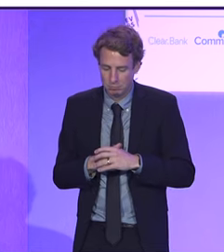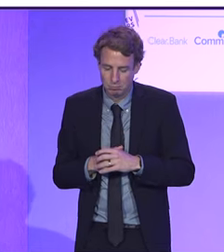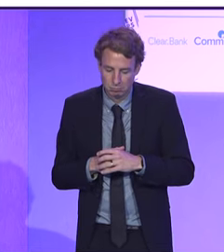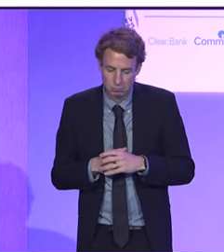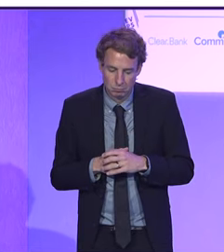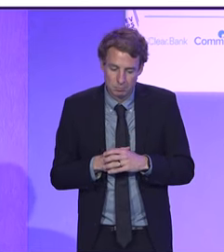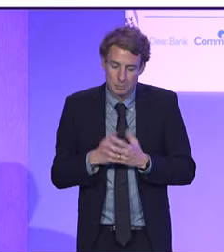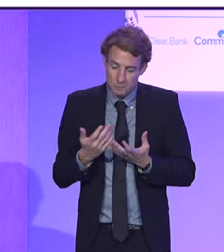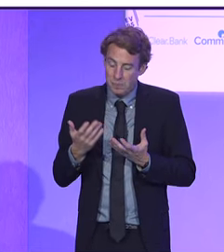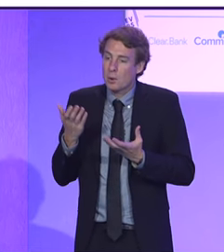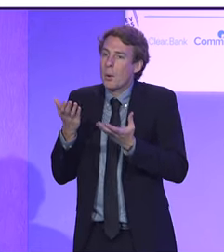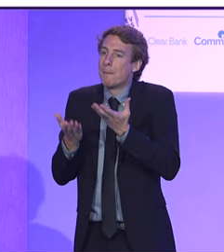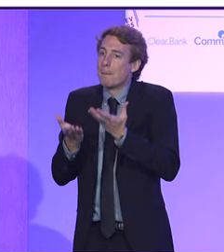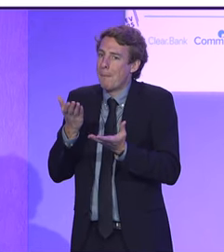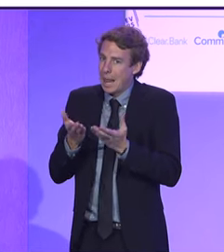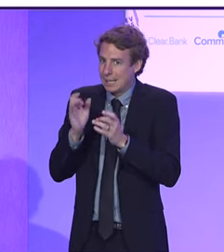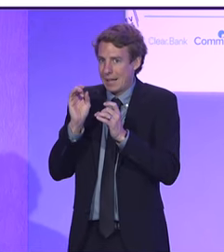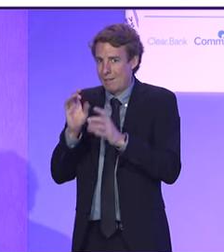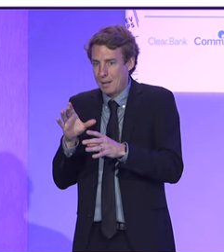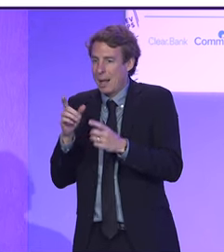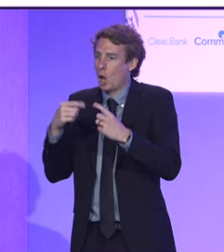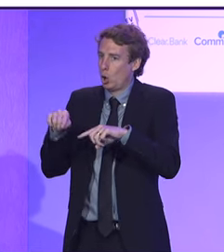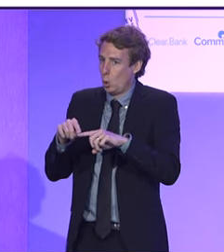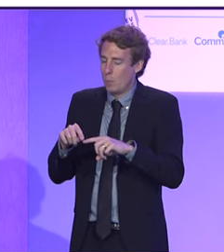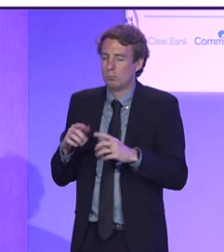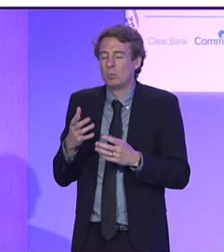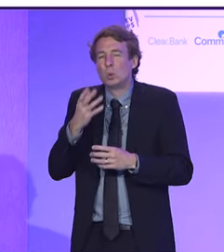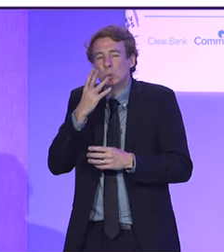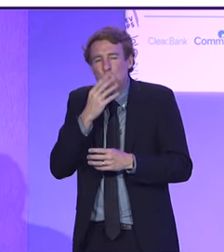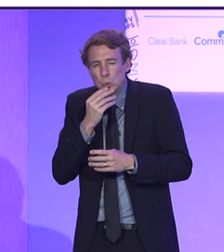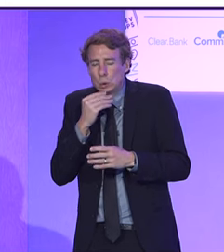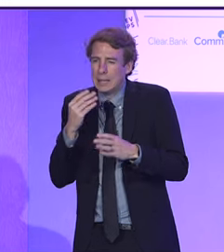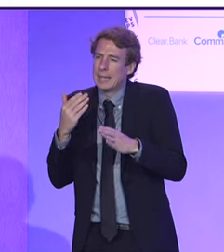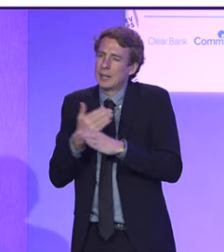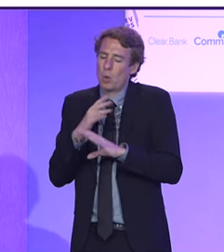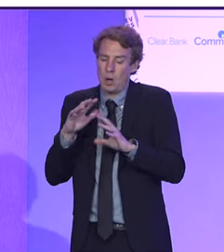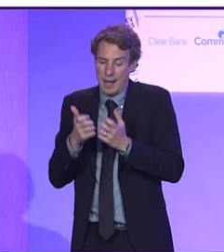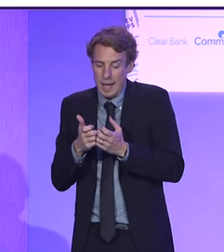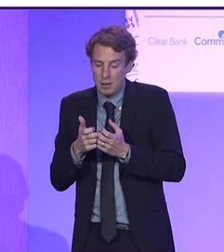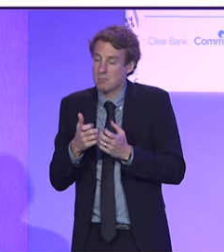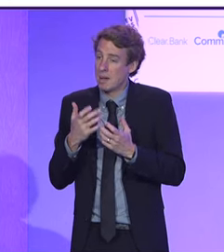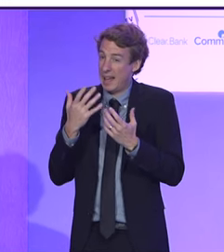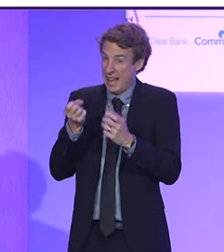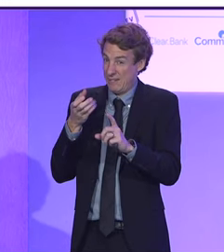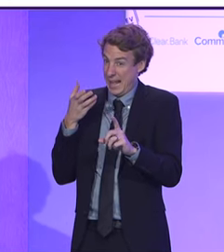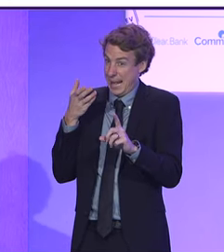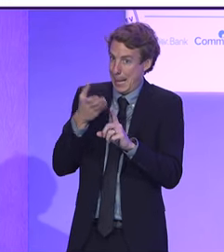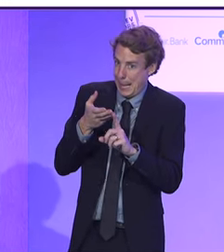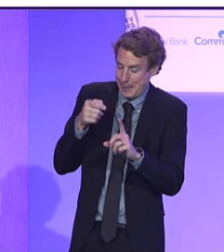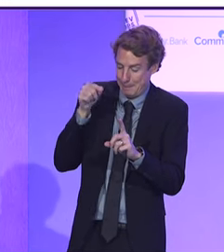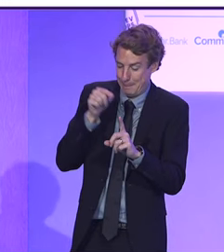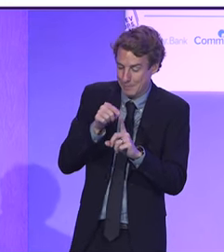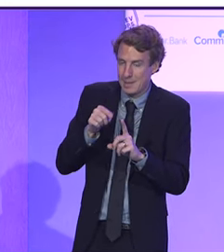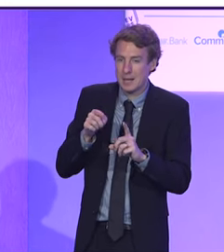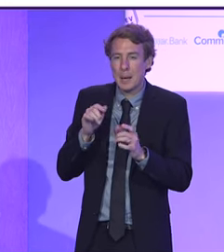Balancing feedback loops usually work in a way where we're trying to get to this desired state, but it might not ever